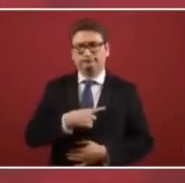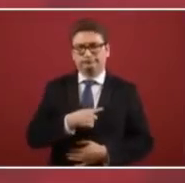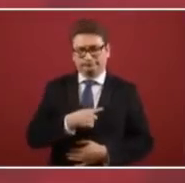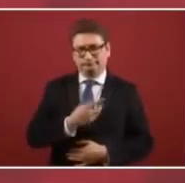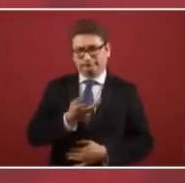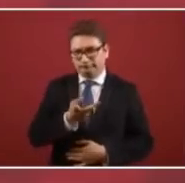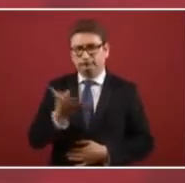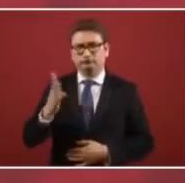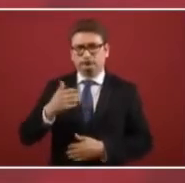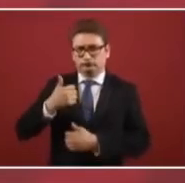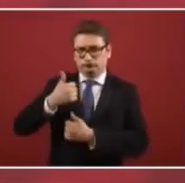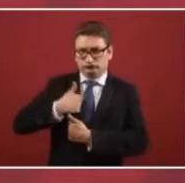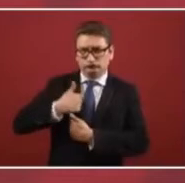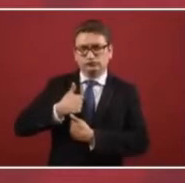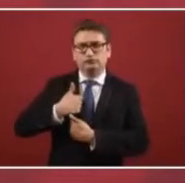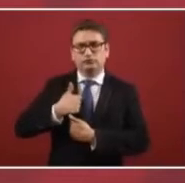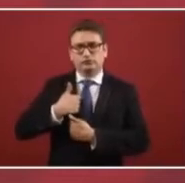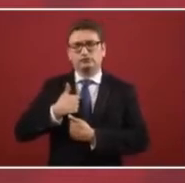And so we're